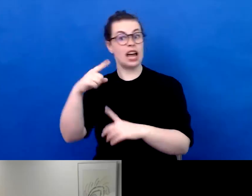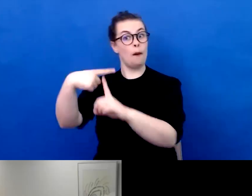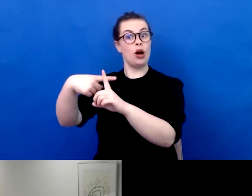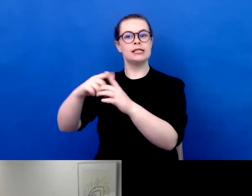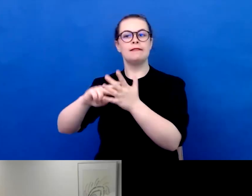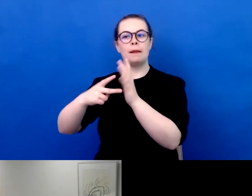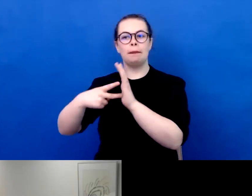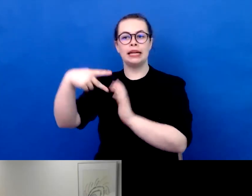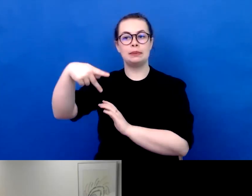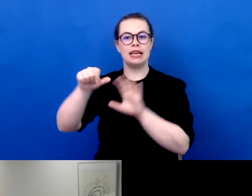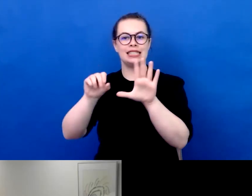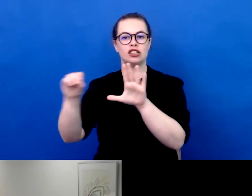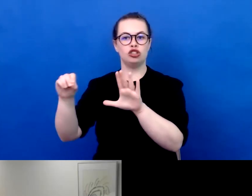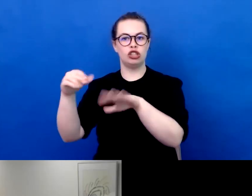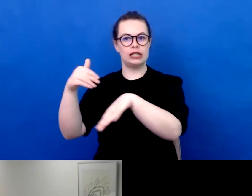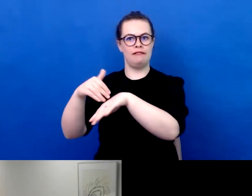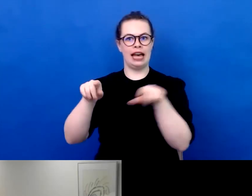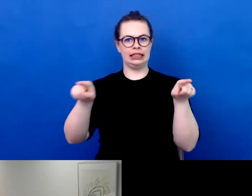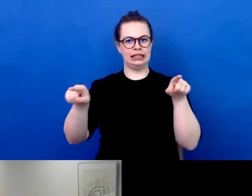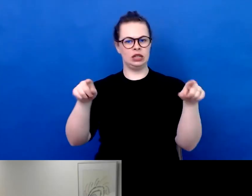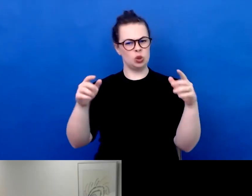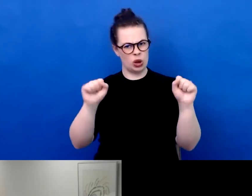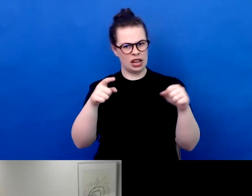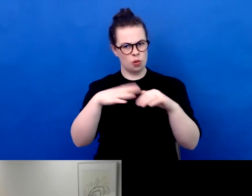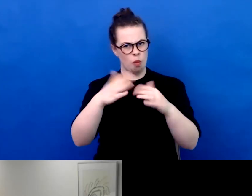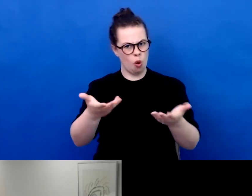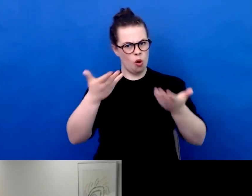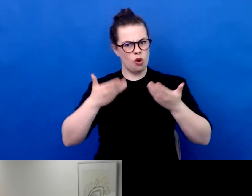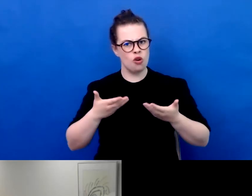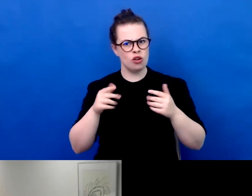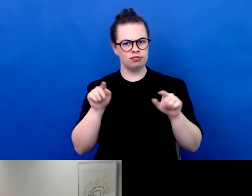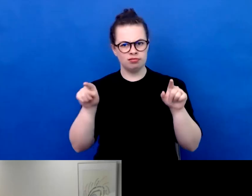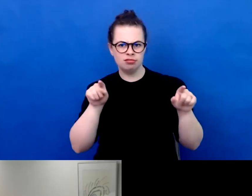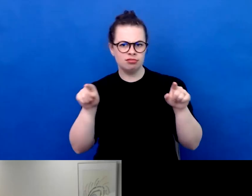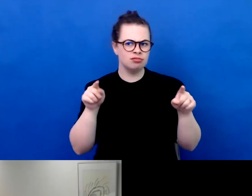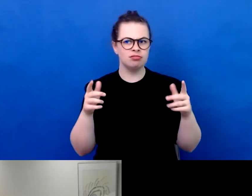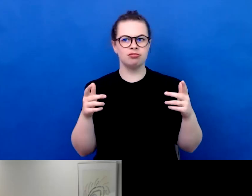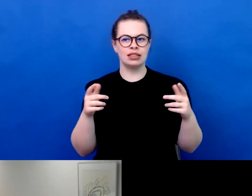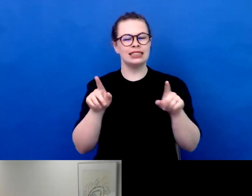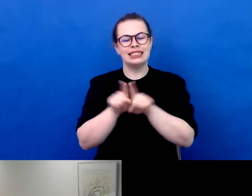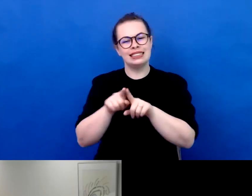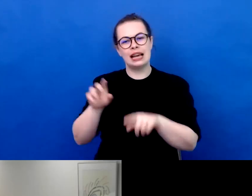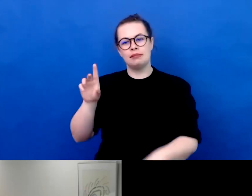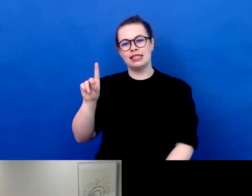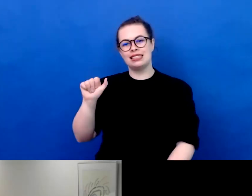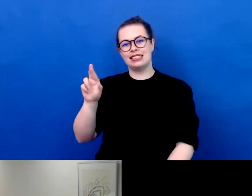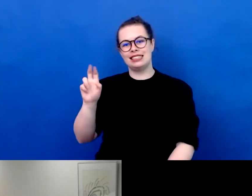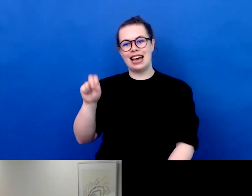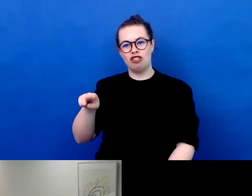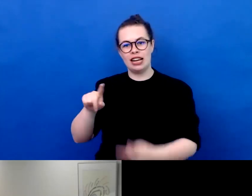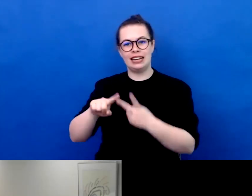for these individual variations. I think that's like Darren Tanner and Kyra Morgan-Short's work,